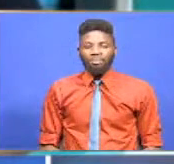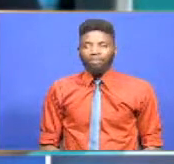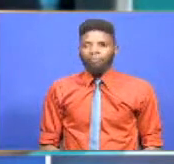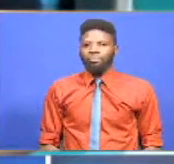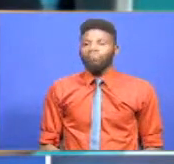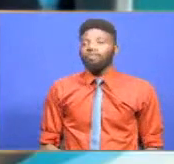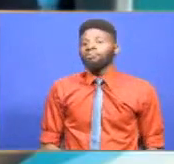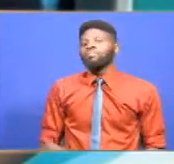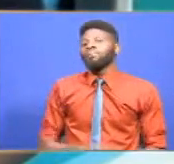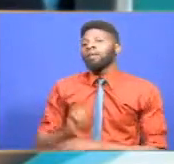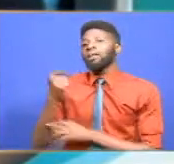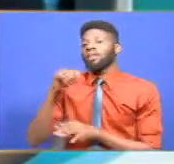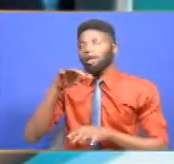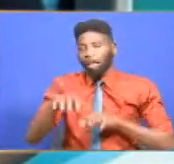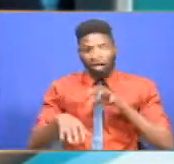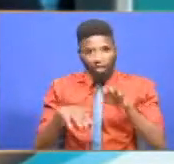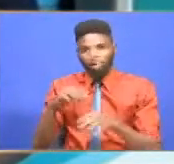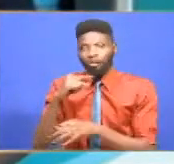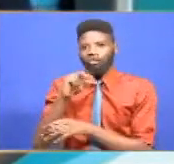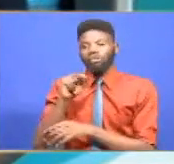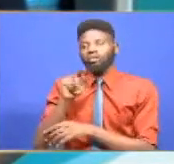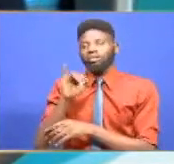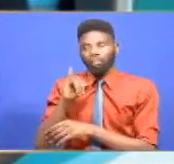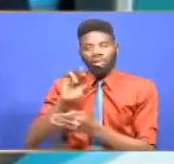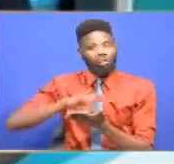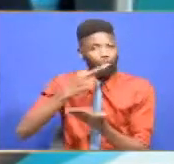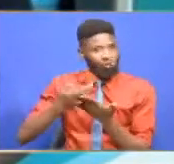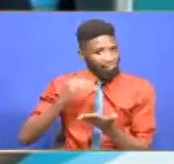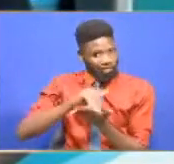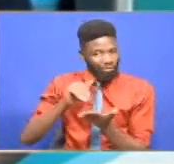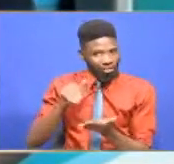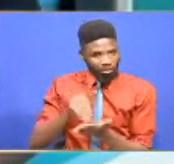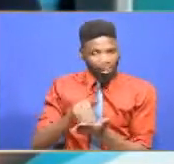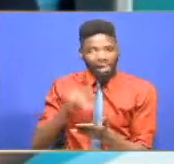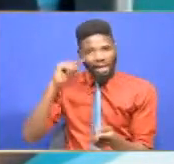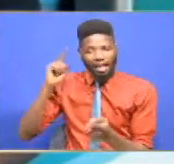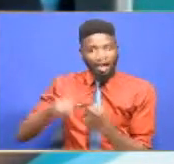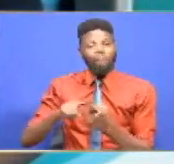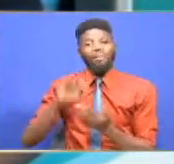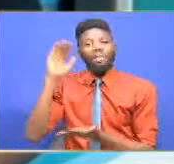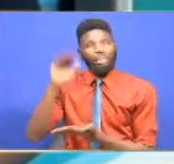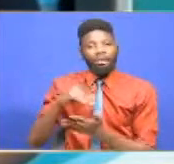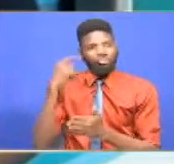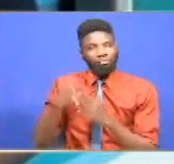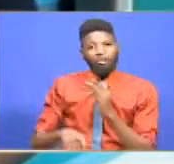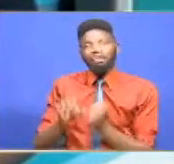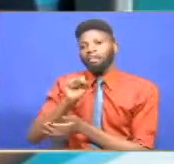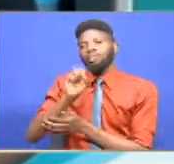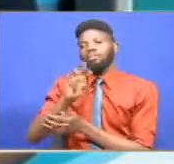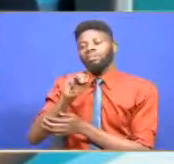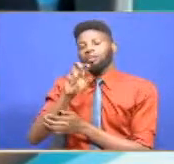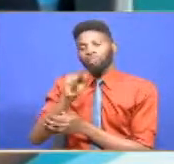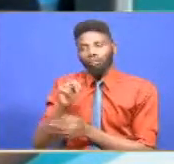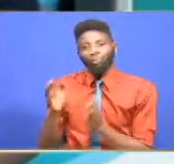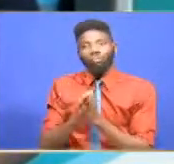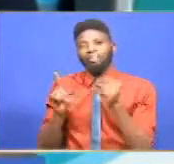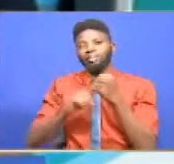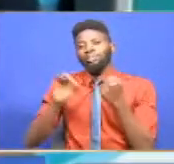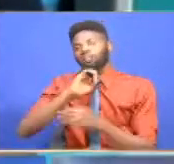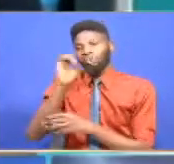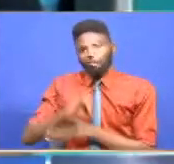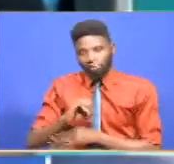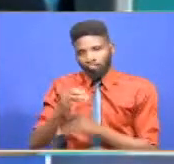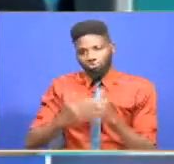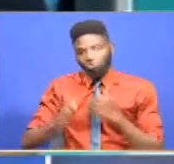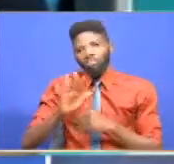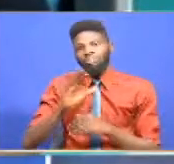Now, the Kenya Animal Genetic Resource Center is seeking to reduce cost of semen by as much as 60% within the next 5 years.